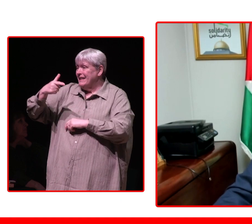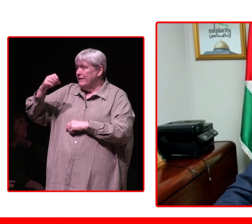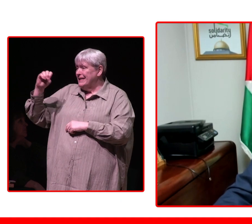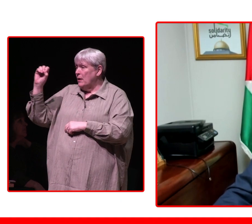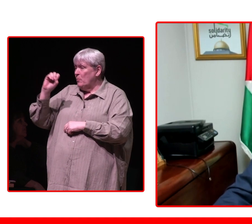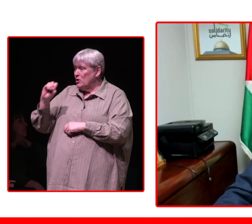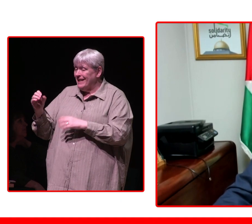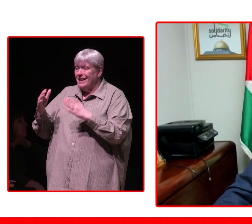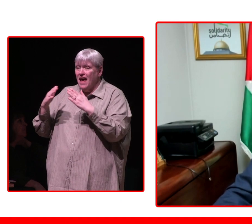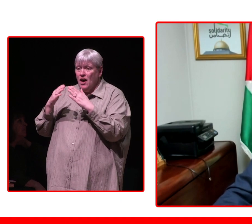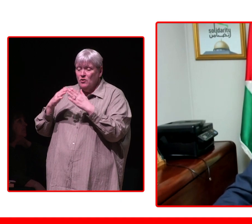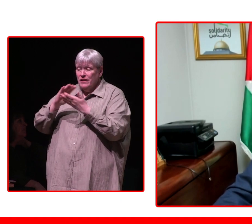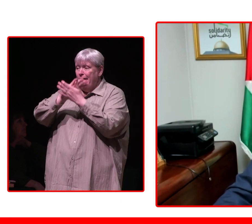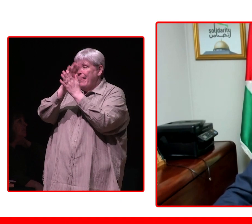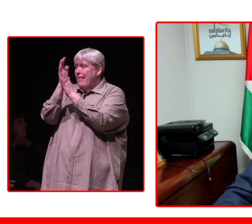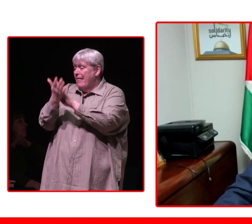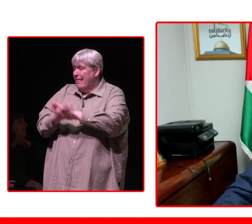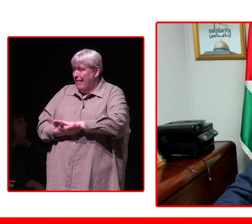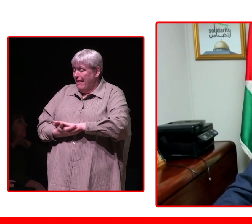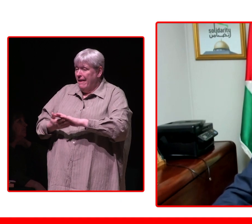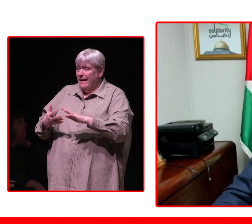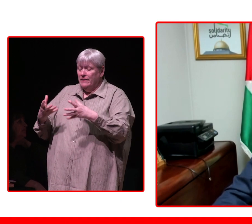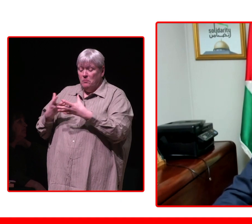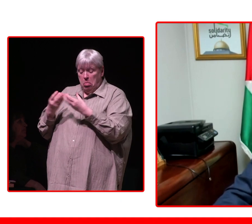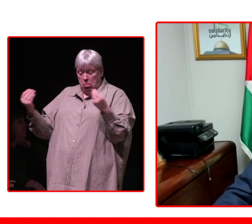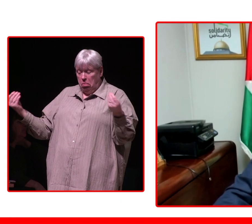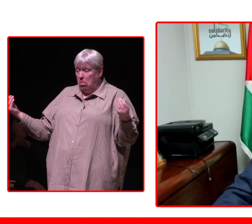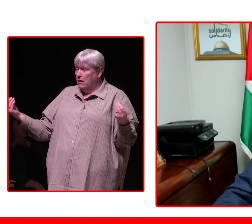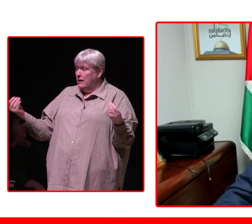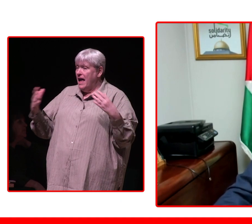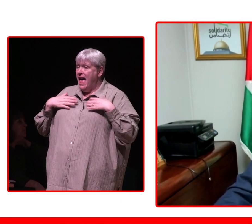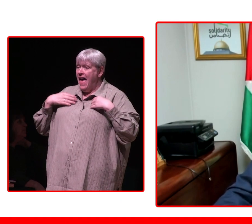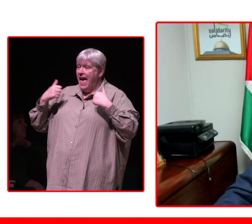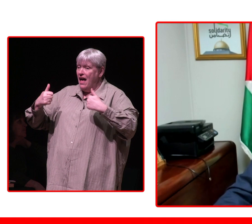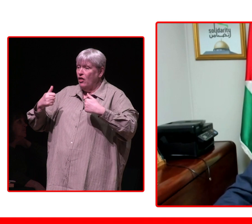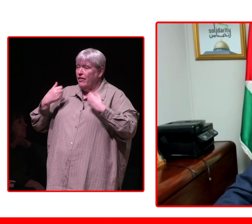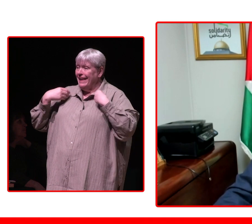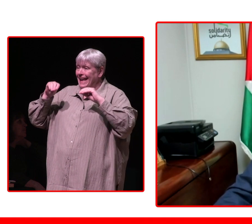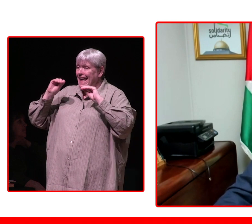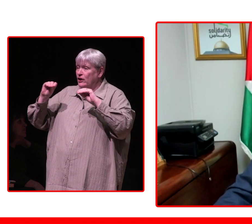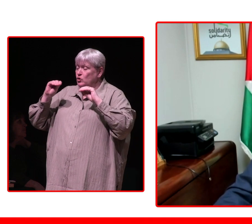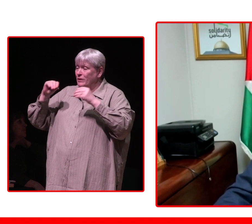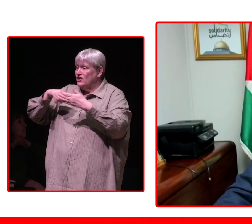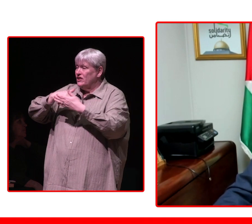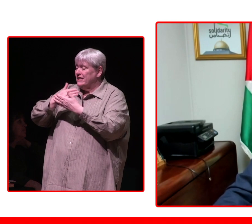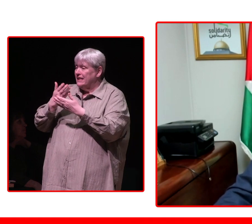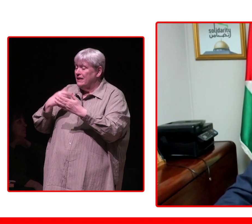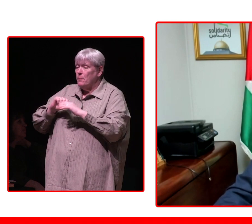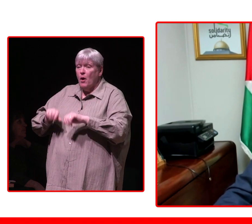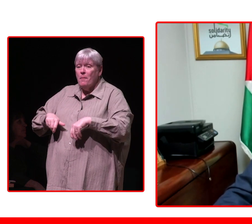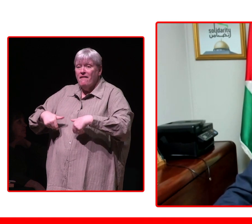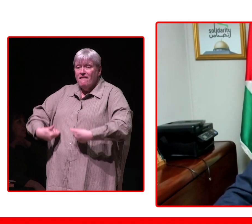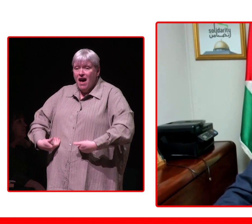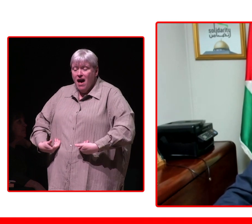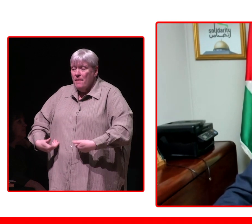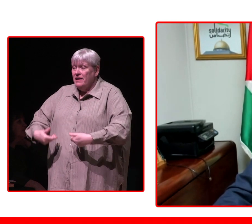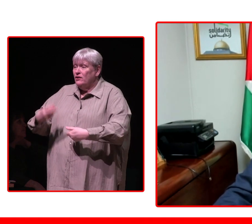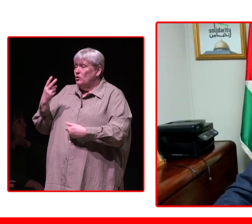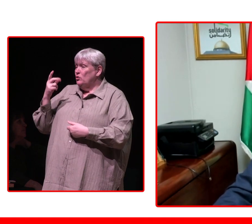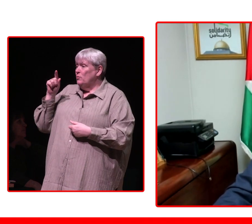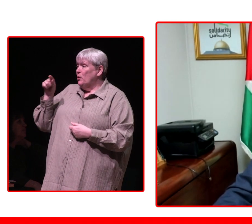and decimated the health and education sectors completely. Israel has imposed a famine on 2.3